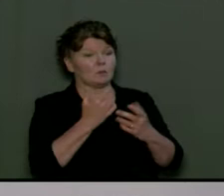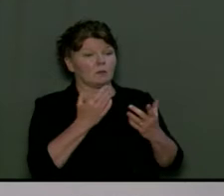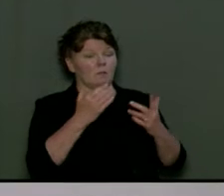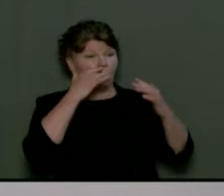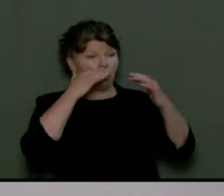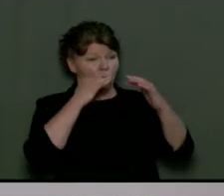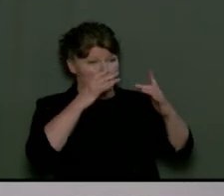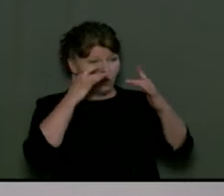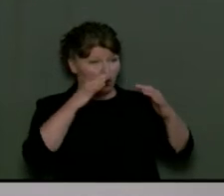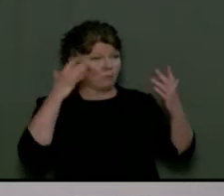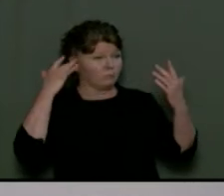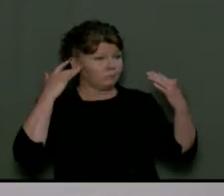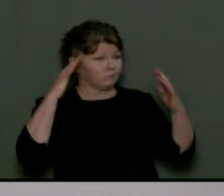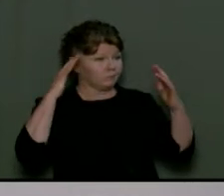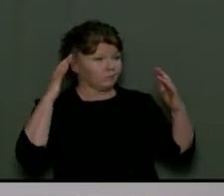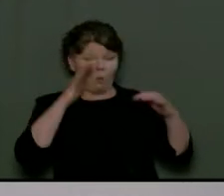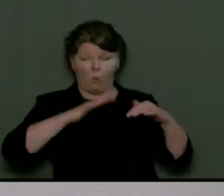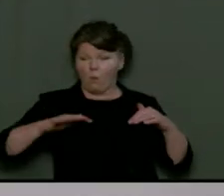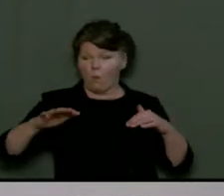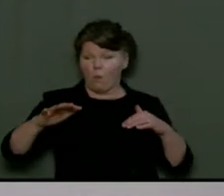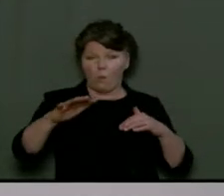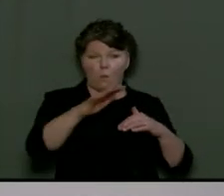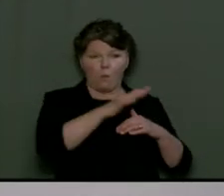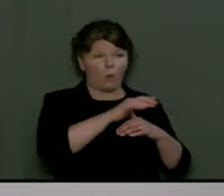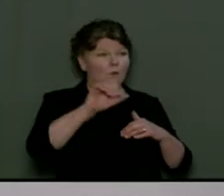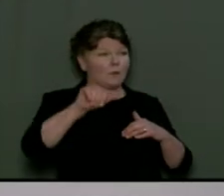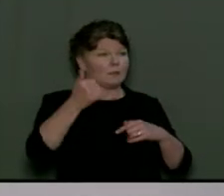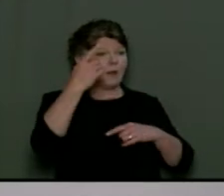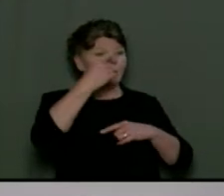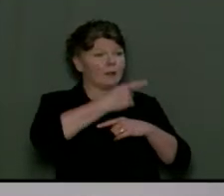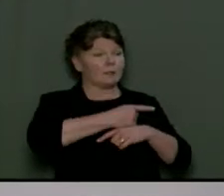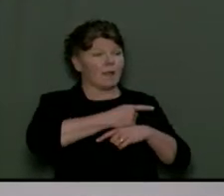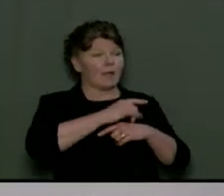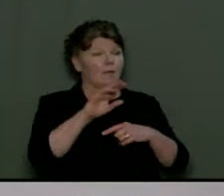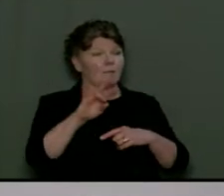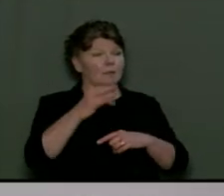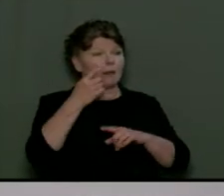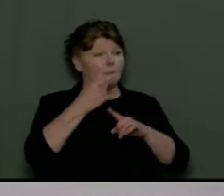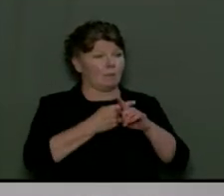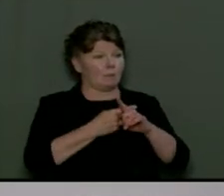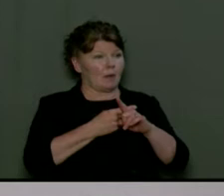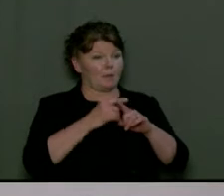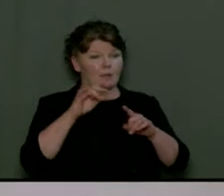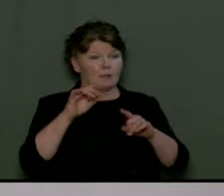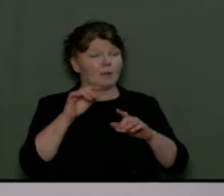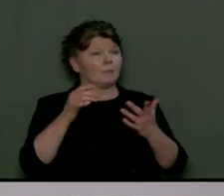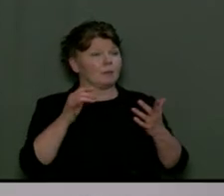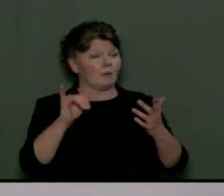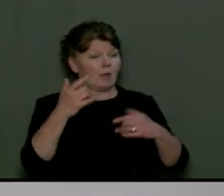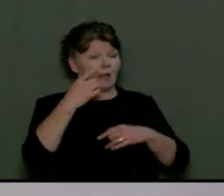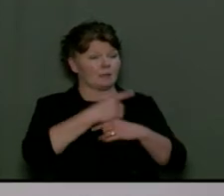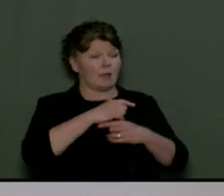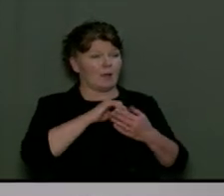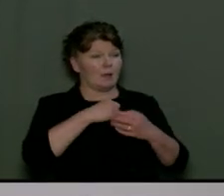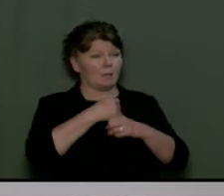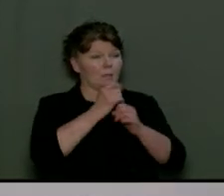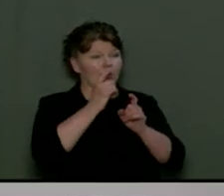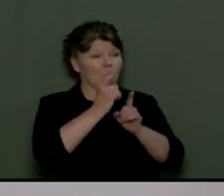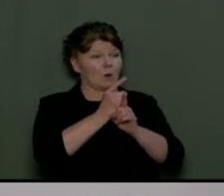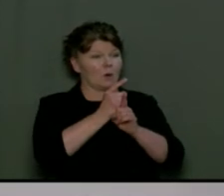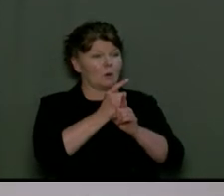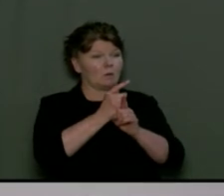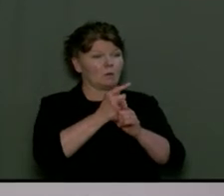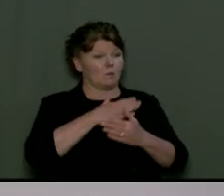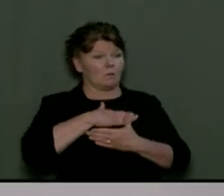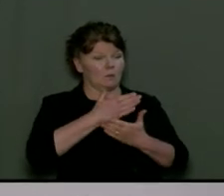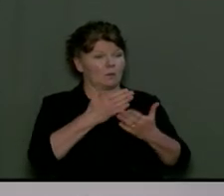trumpet sounded everywhere on the 10th day of the 7th month. On the Day of Atonement, sound the trumpet throughout